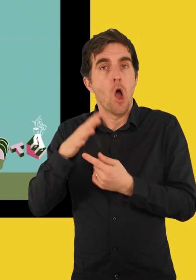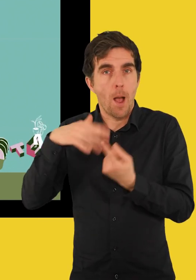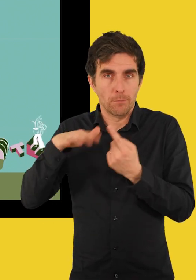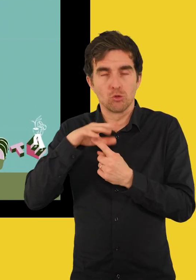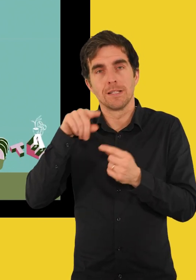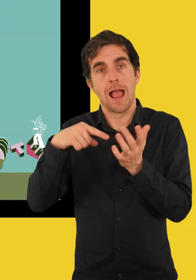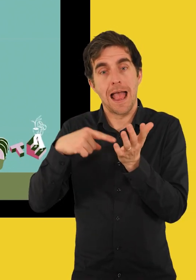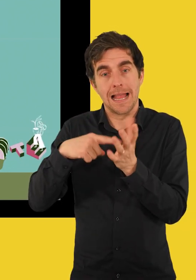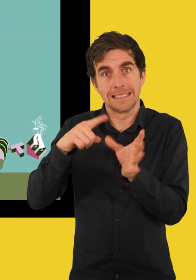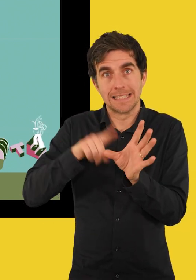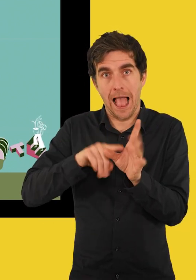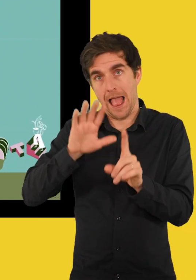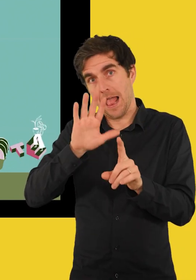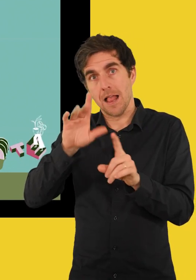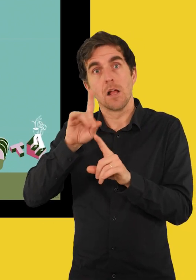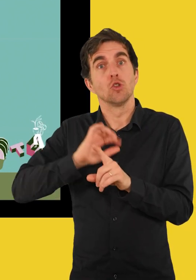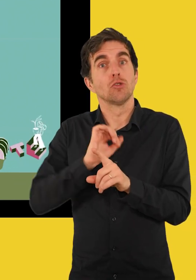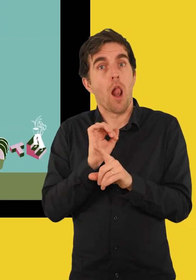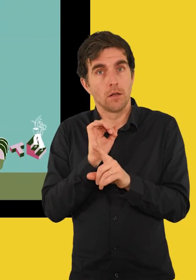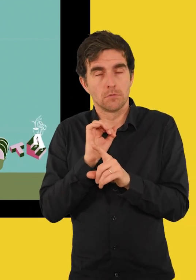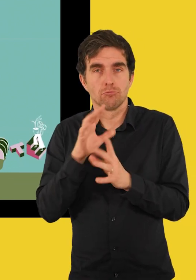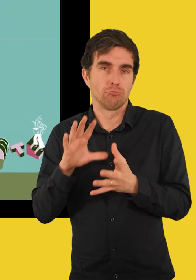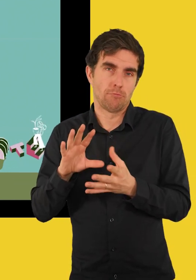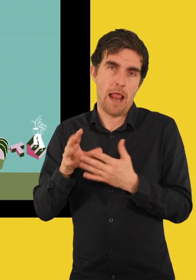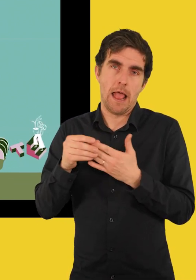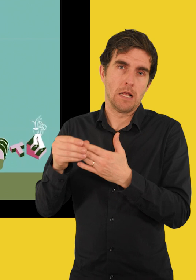across the Tay region in Scotland. It